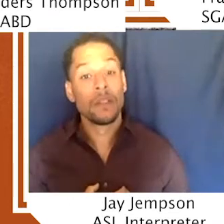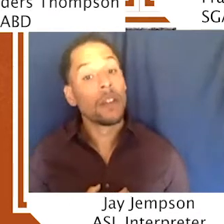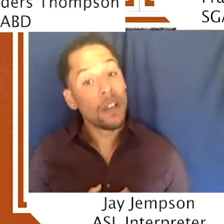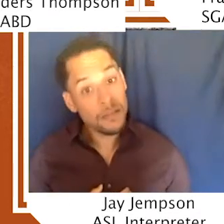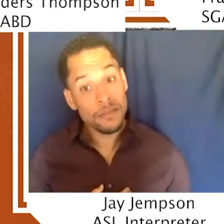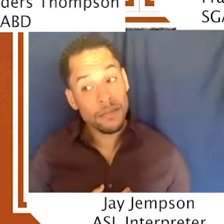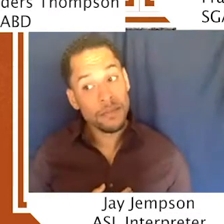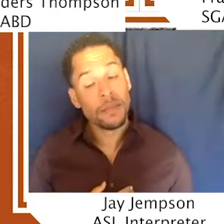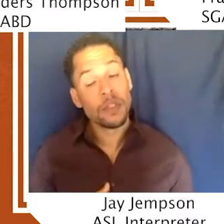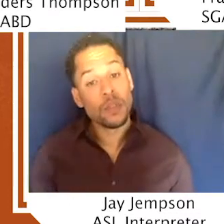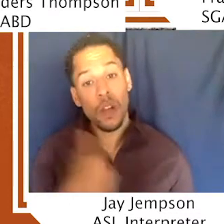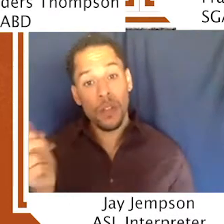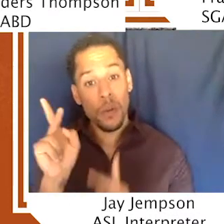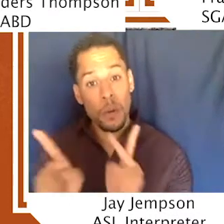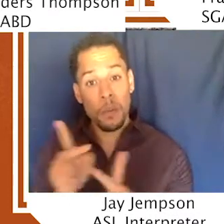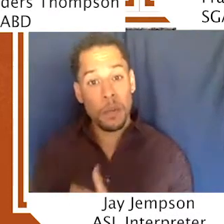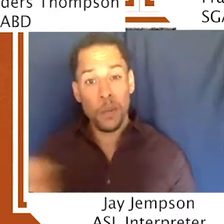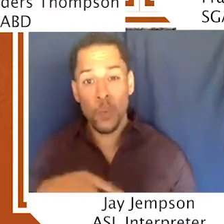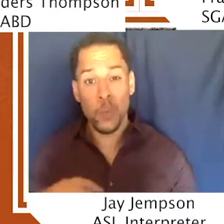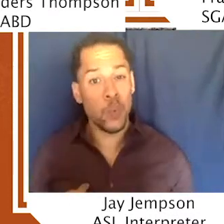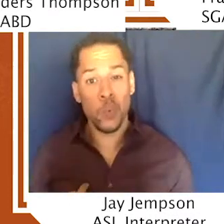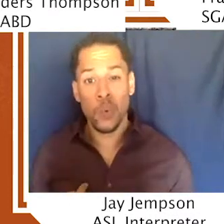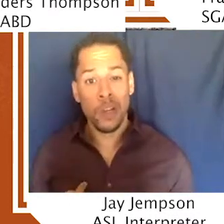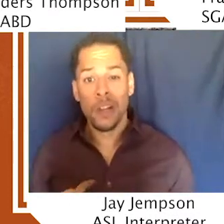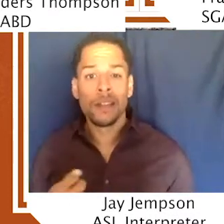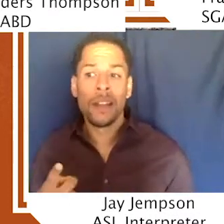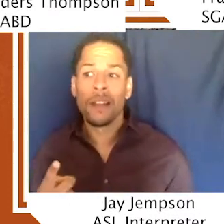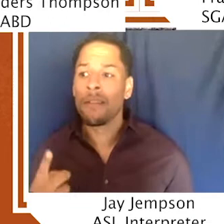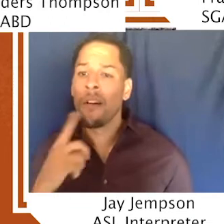and they make it miserable for us because of that.